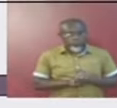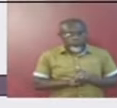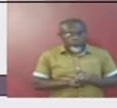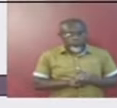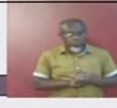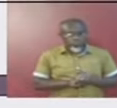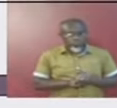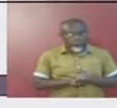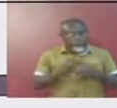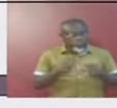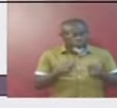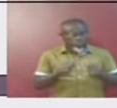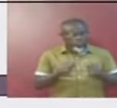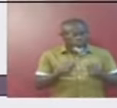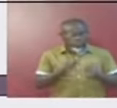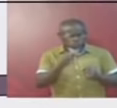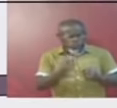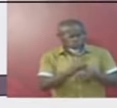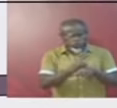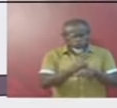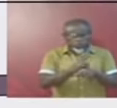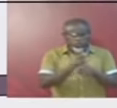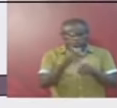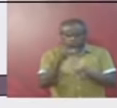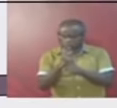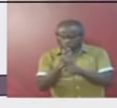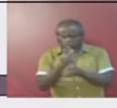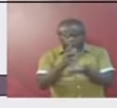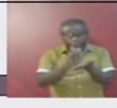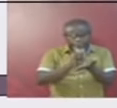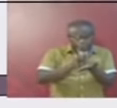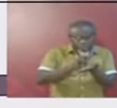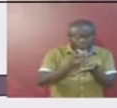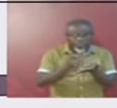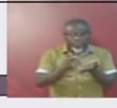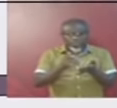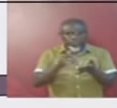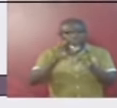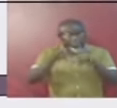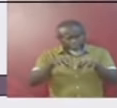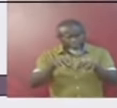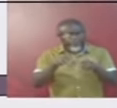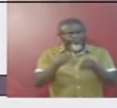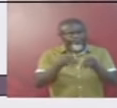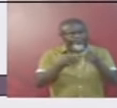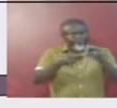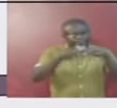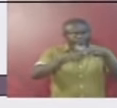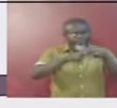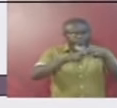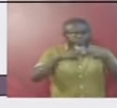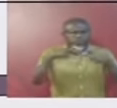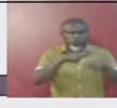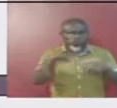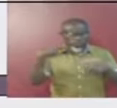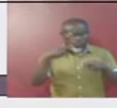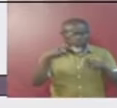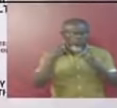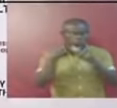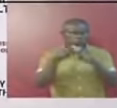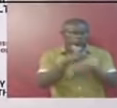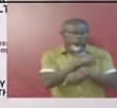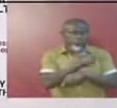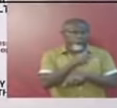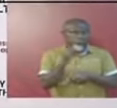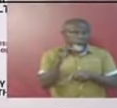medications, that would be certainly increasing one's risk for admission to hospital. Thank